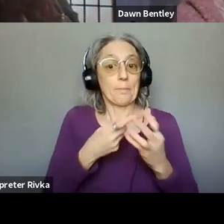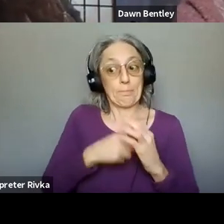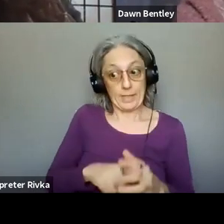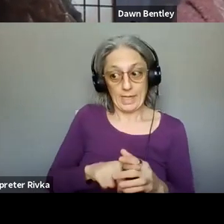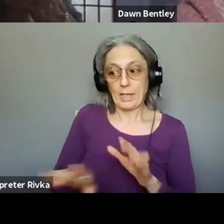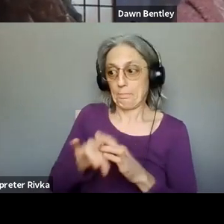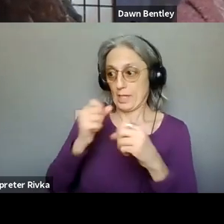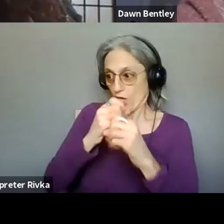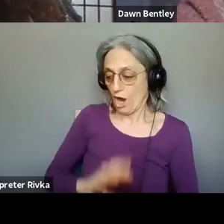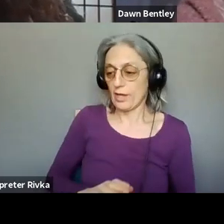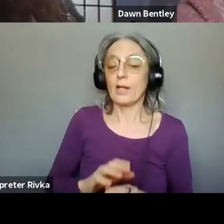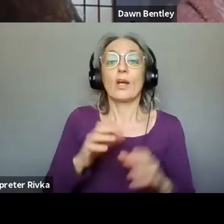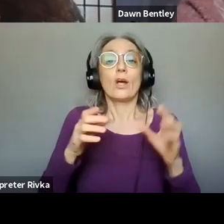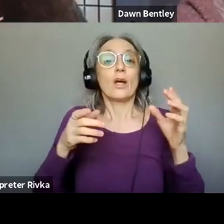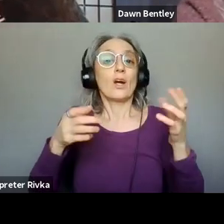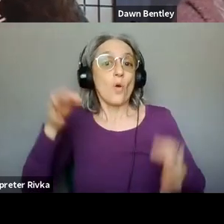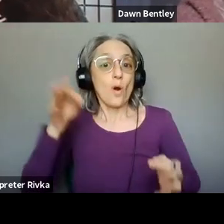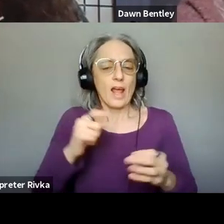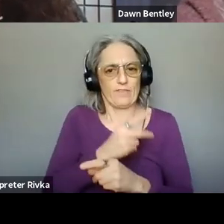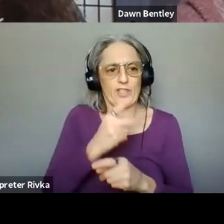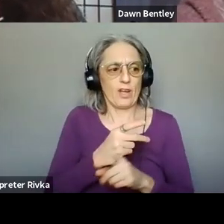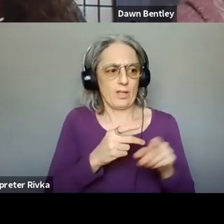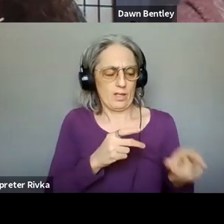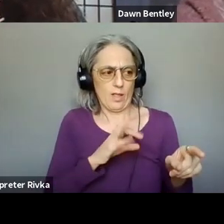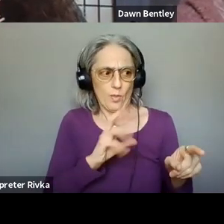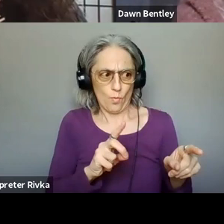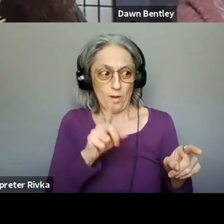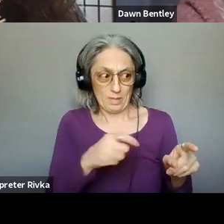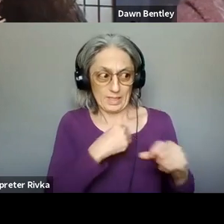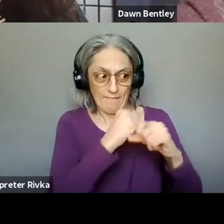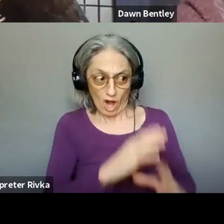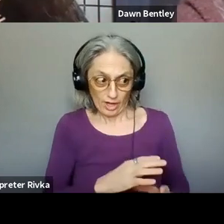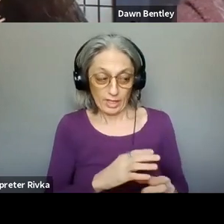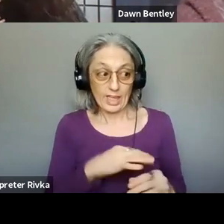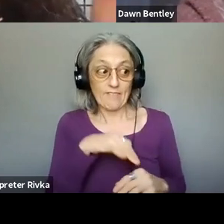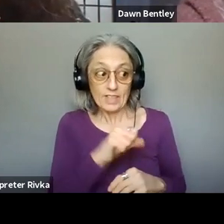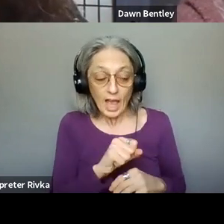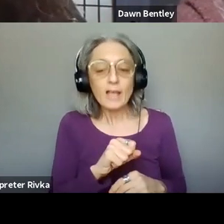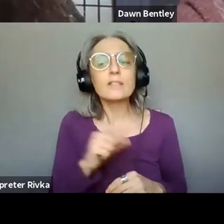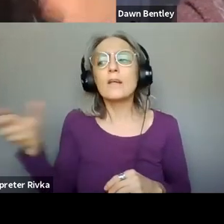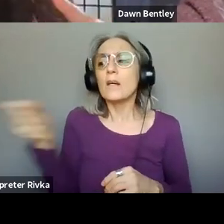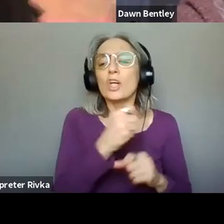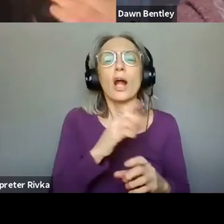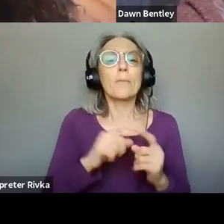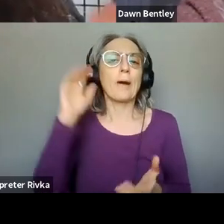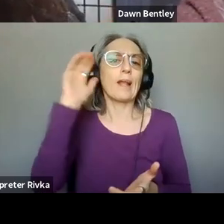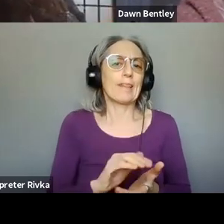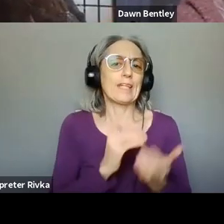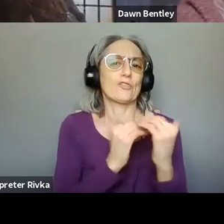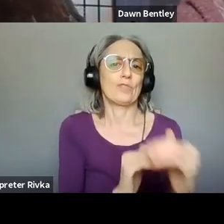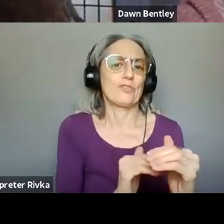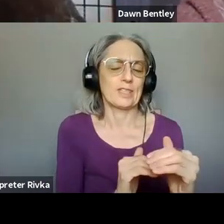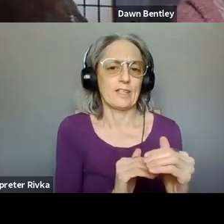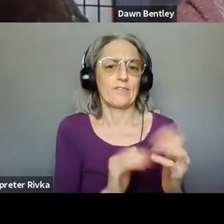determining A, if the proposed ward is suitable for guardianship, if it is the least restrictive alternative available, and B, if the